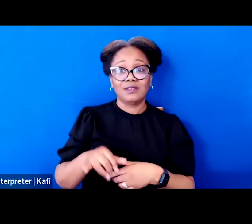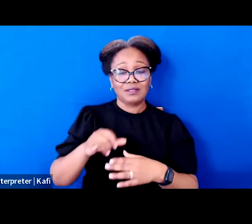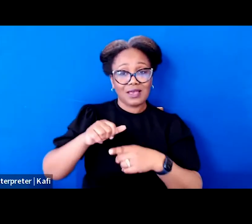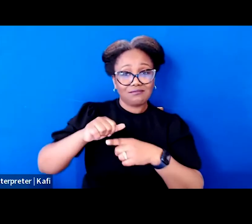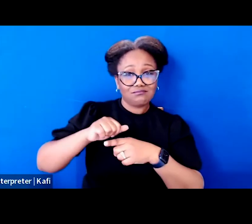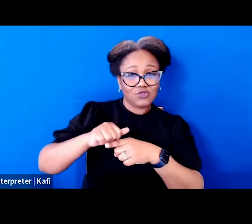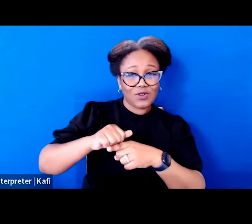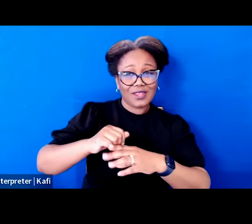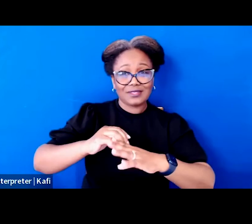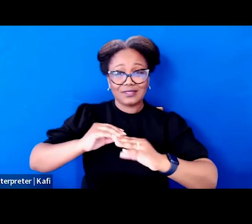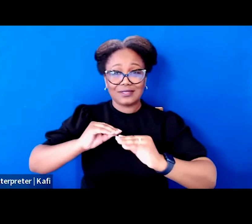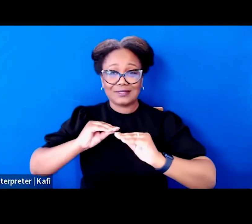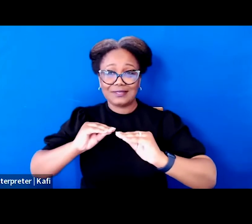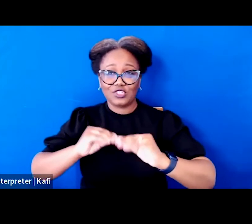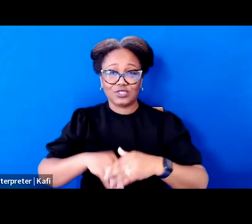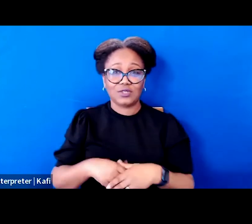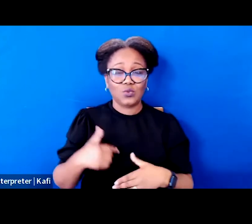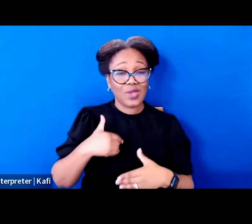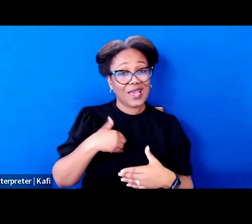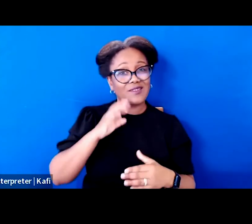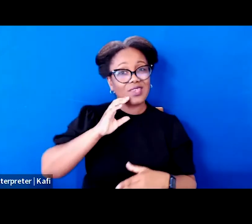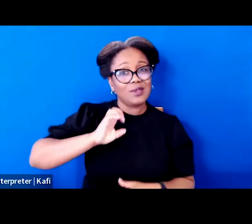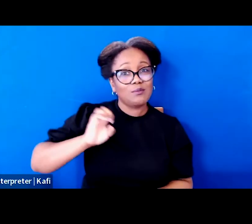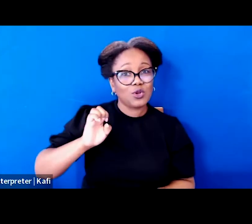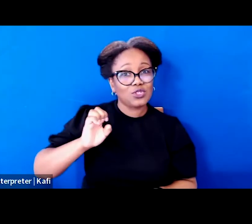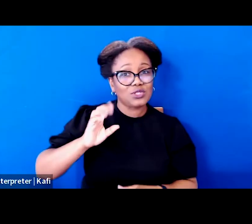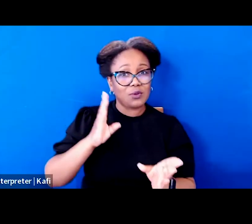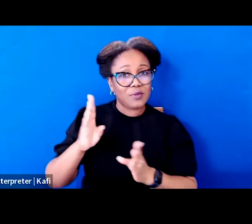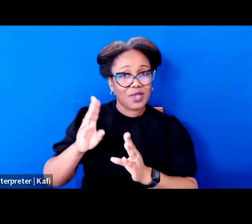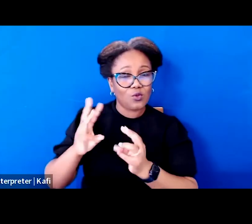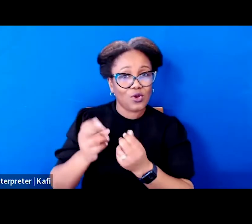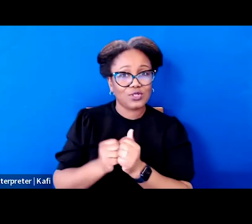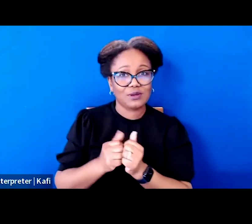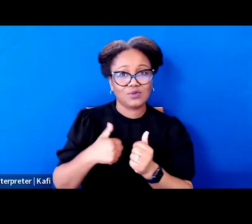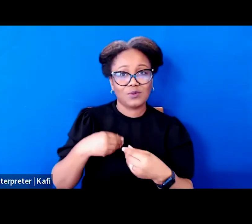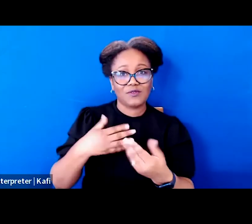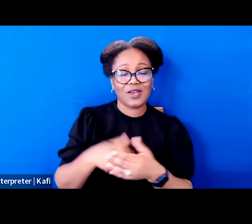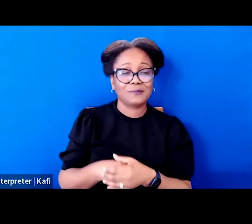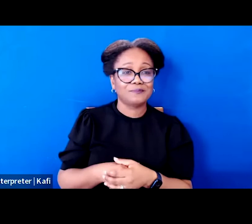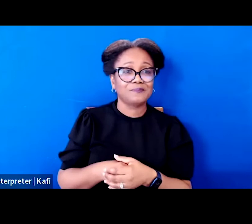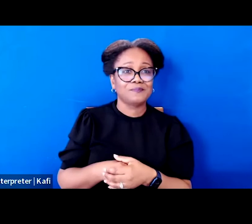defense and self-defense is very central to our work. We also do community care,